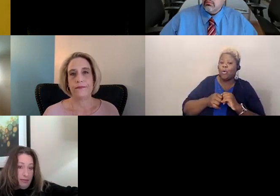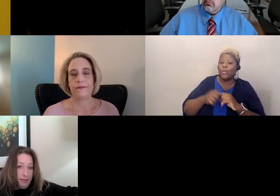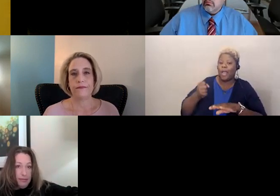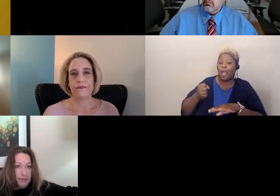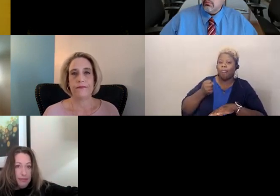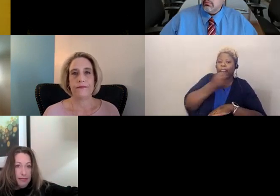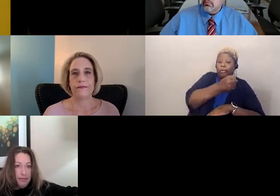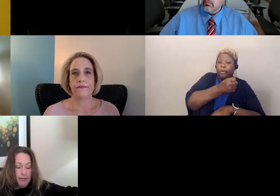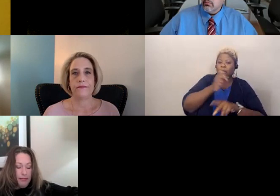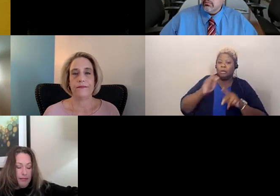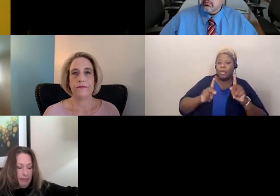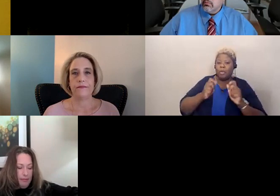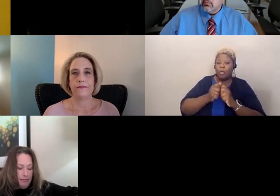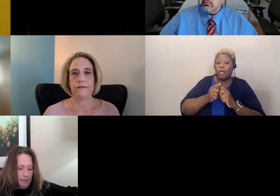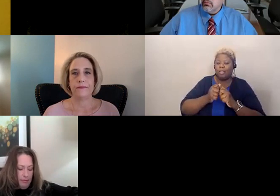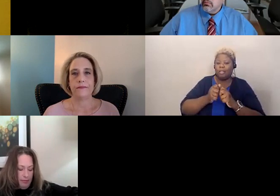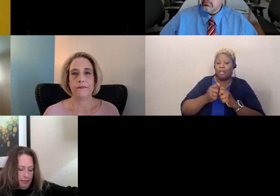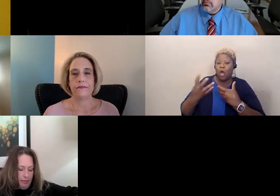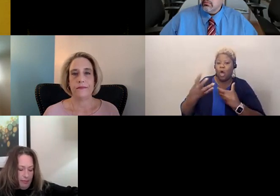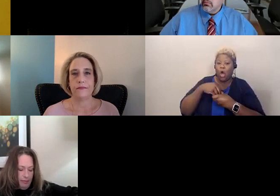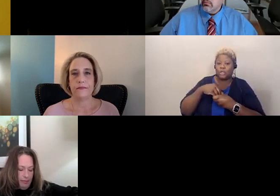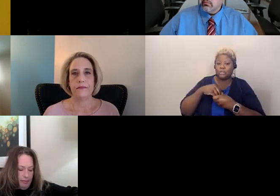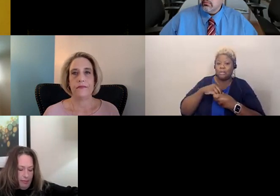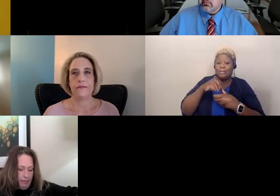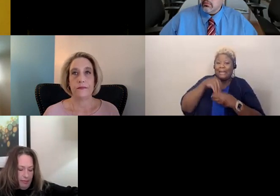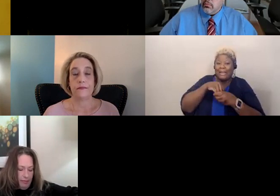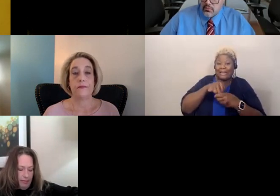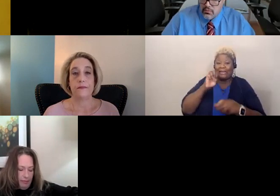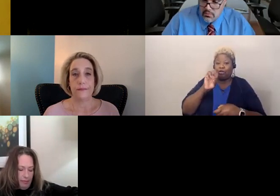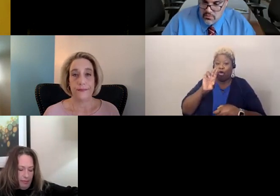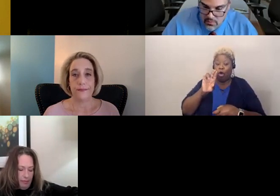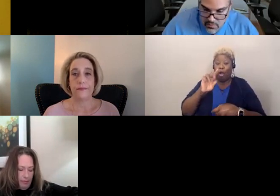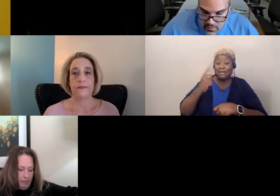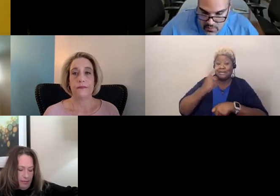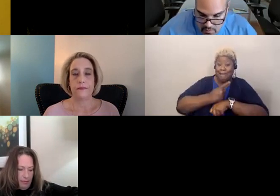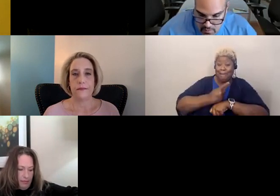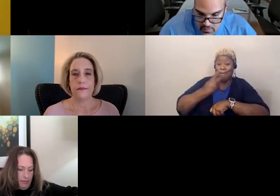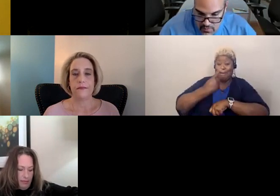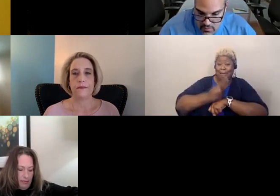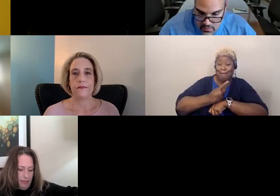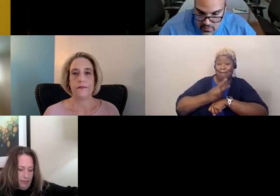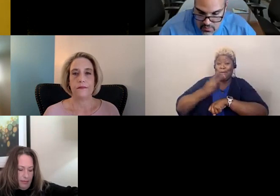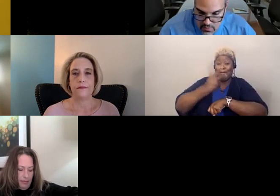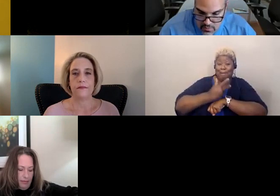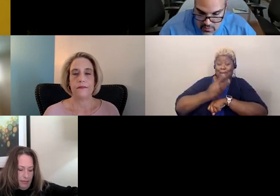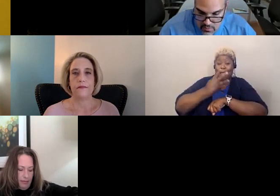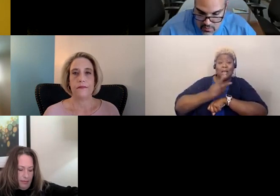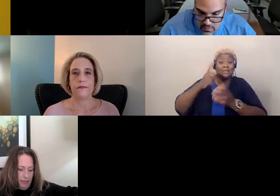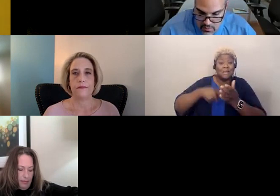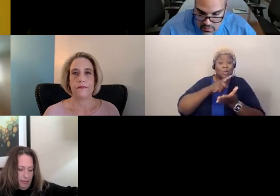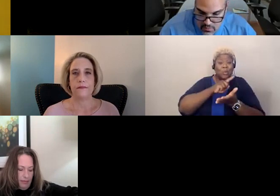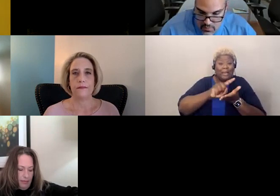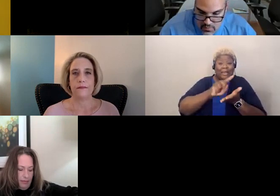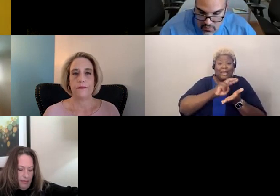with autism in ERs for days and weeks, and how they never did get